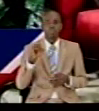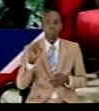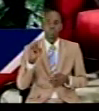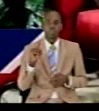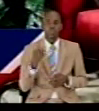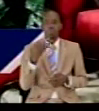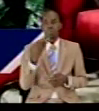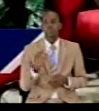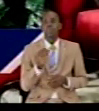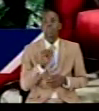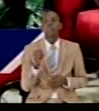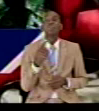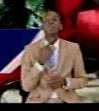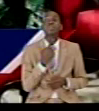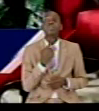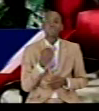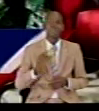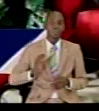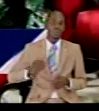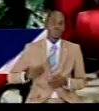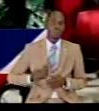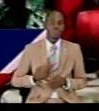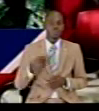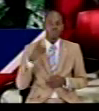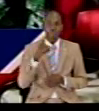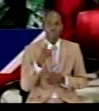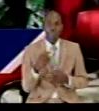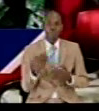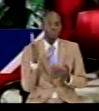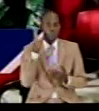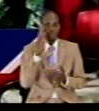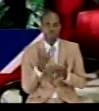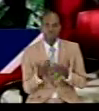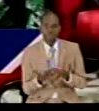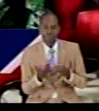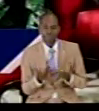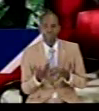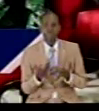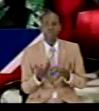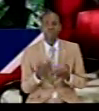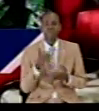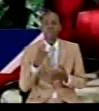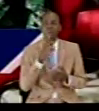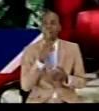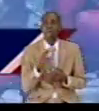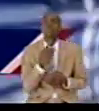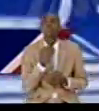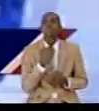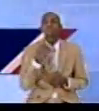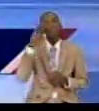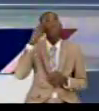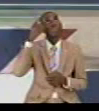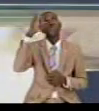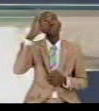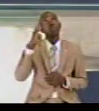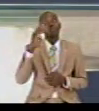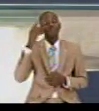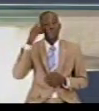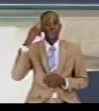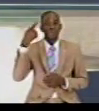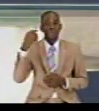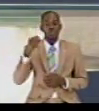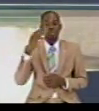you thirsty? You'll pant, you'll have passion. You're thirsty for God, for experiences in the